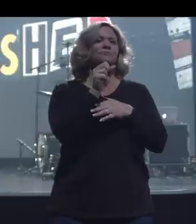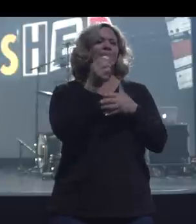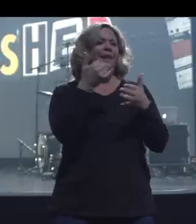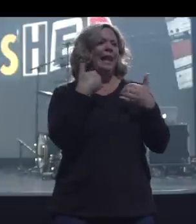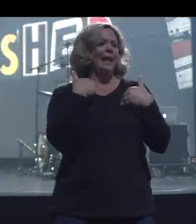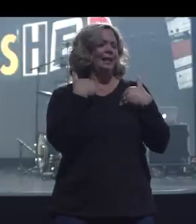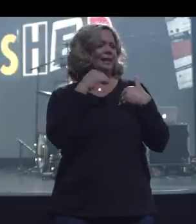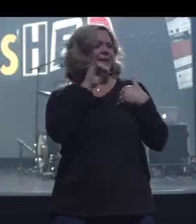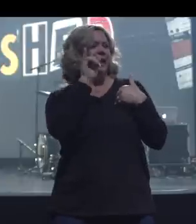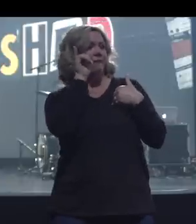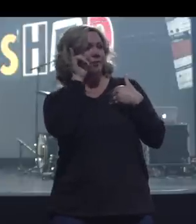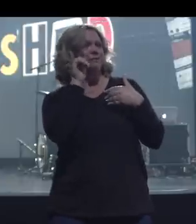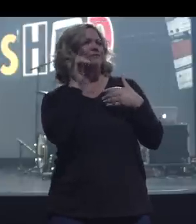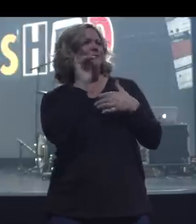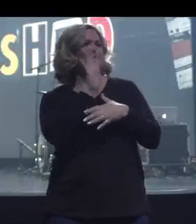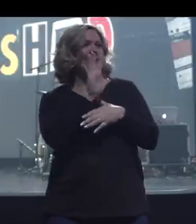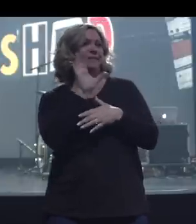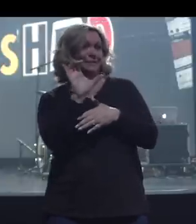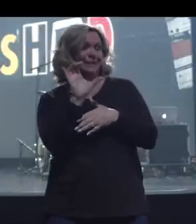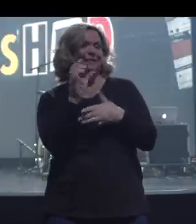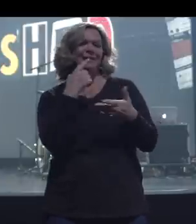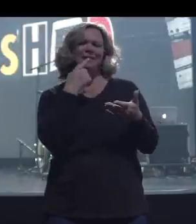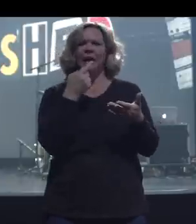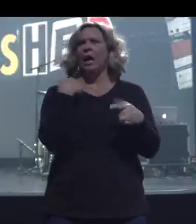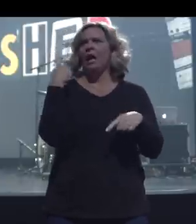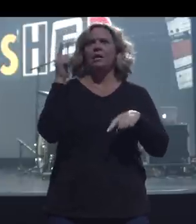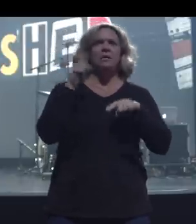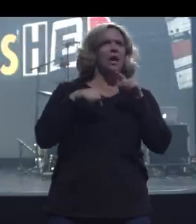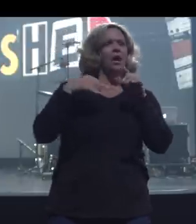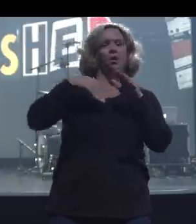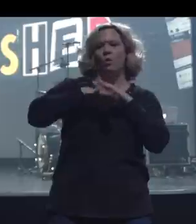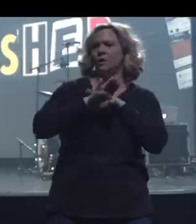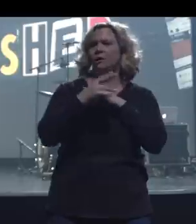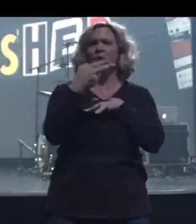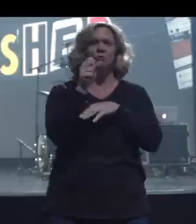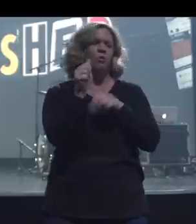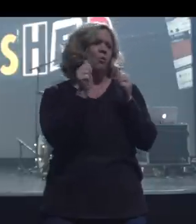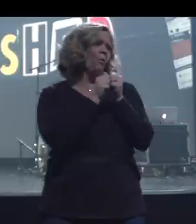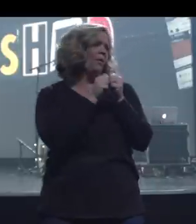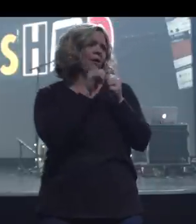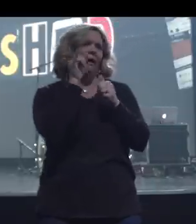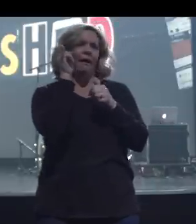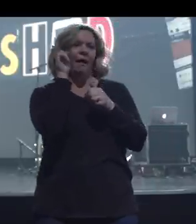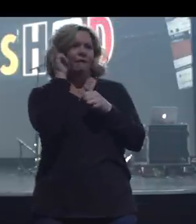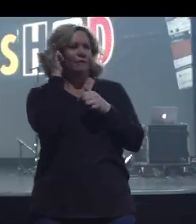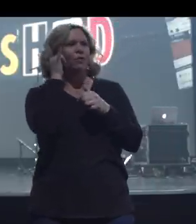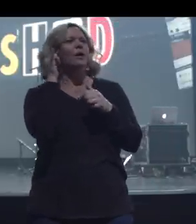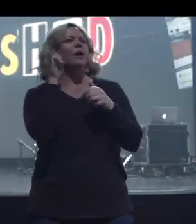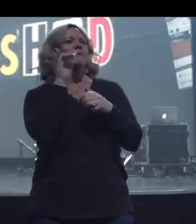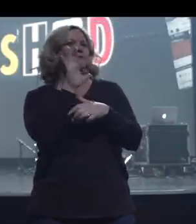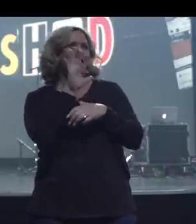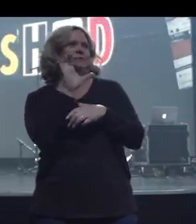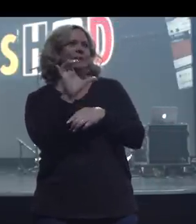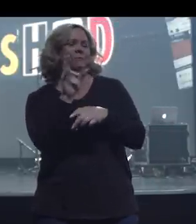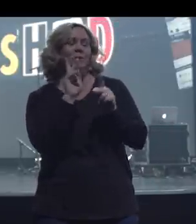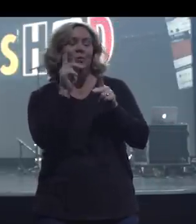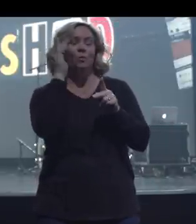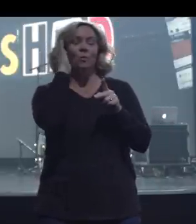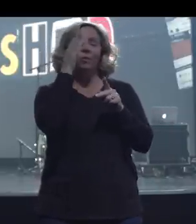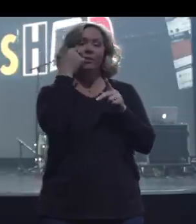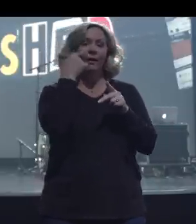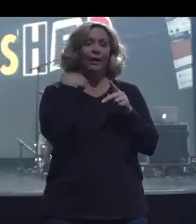5C. And I thought to myself, I can't walk into high school with an iPhone 5C. People will think I'm